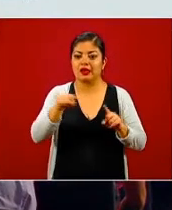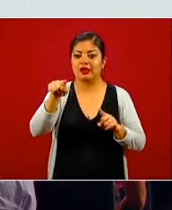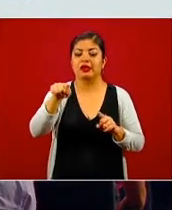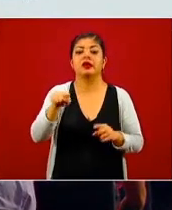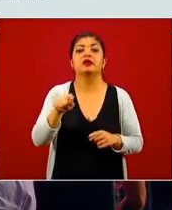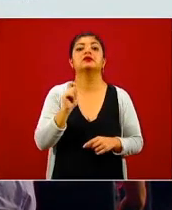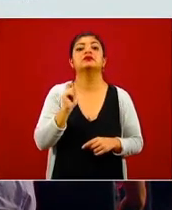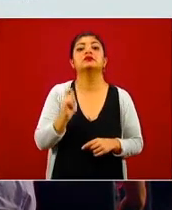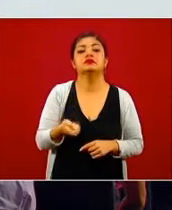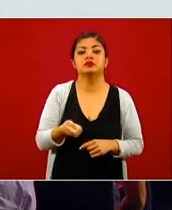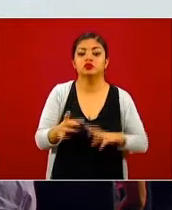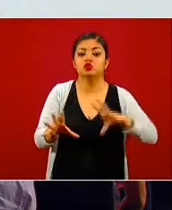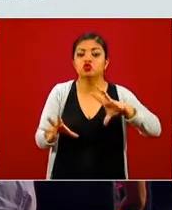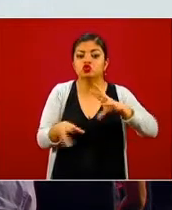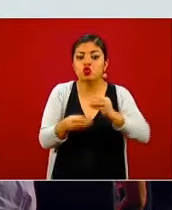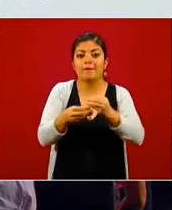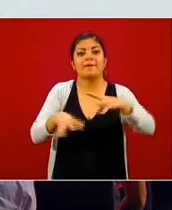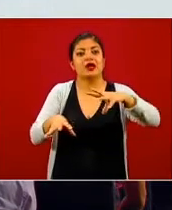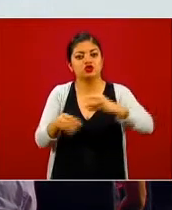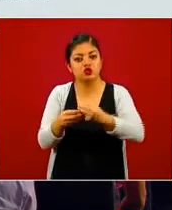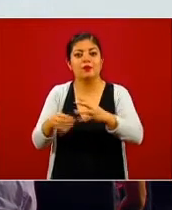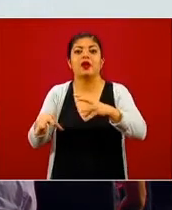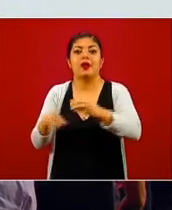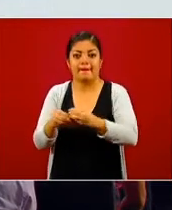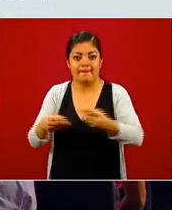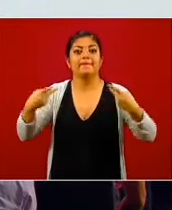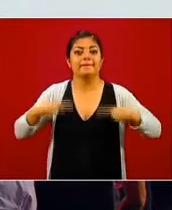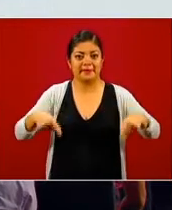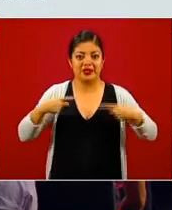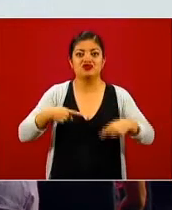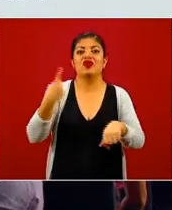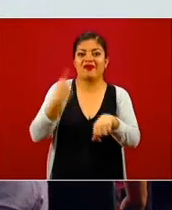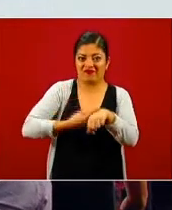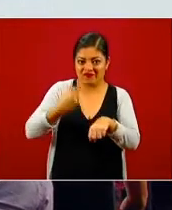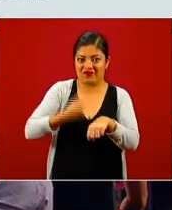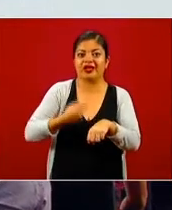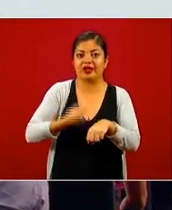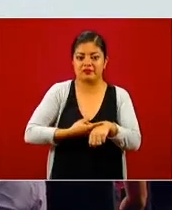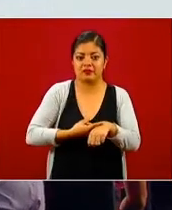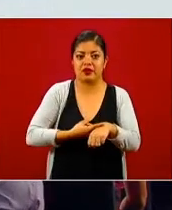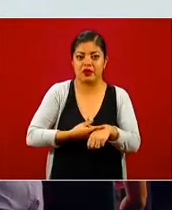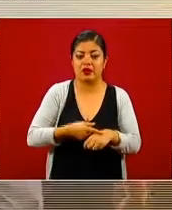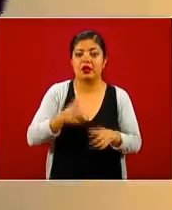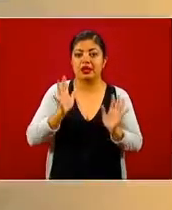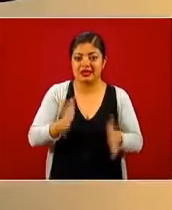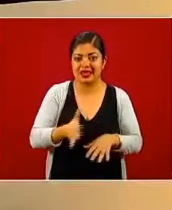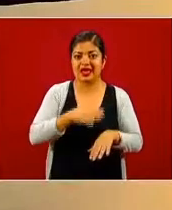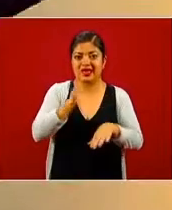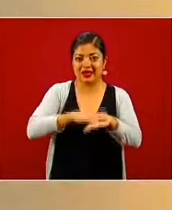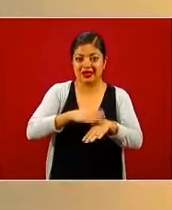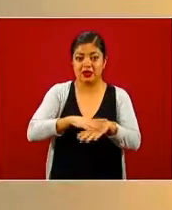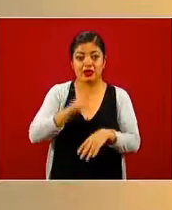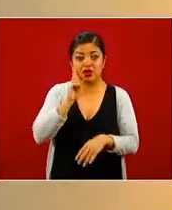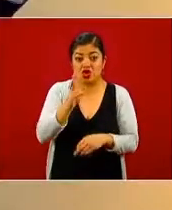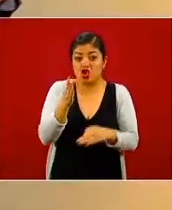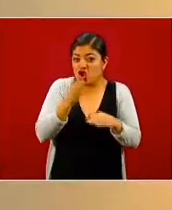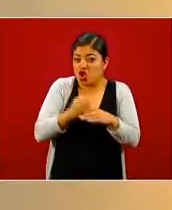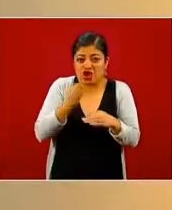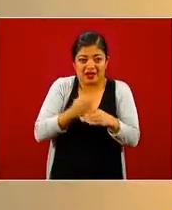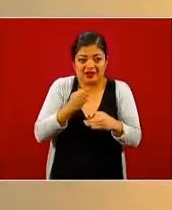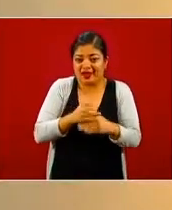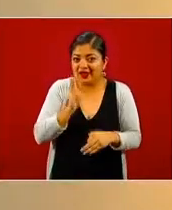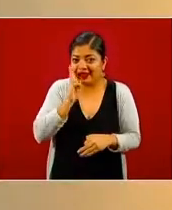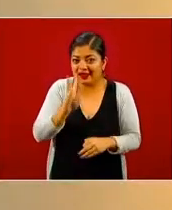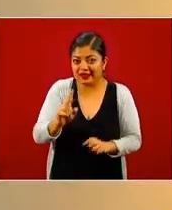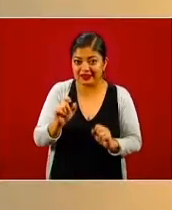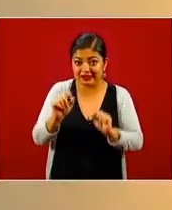cases, I'm showing you this curve, how we add cases, the number of people who are sick each day and who report